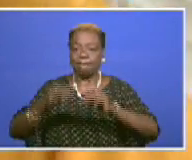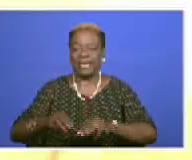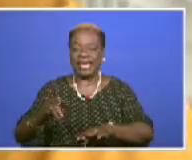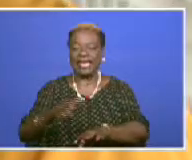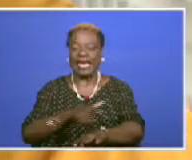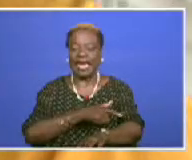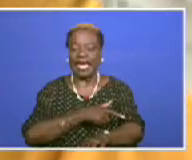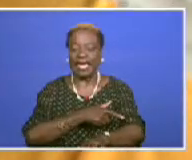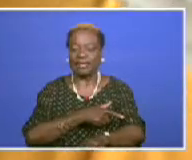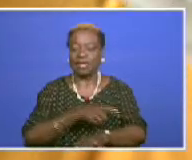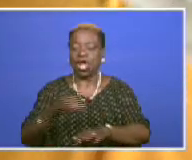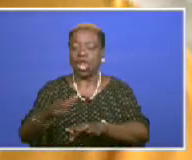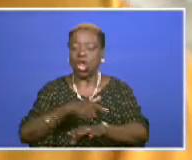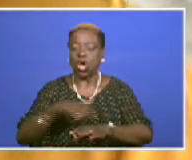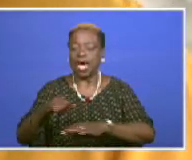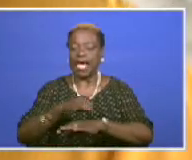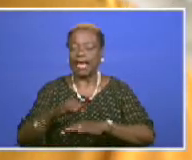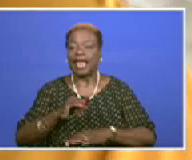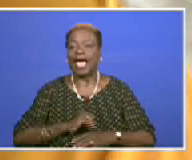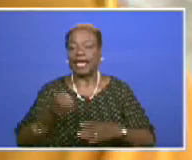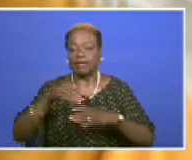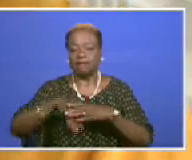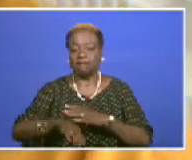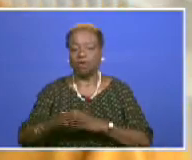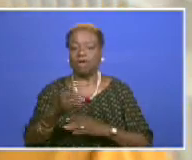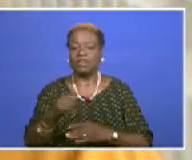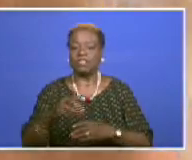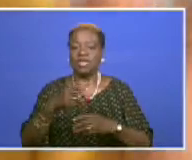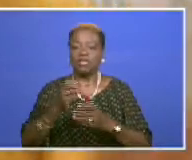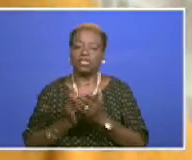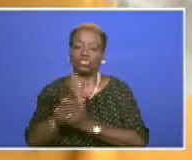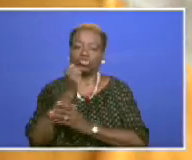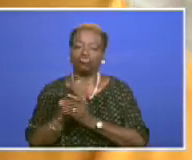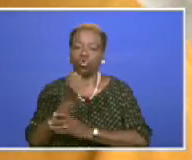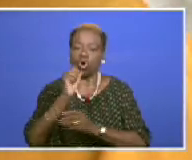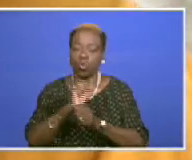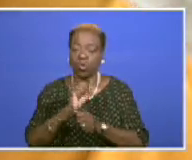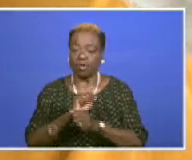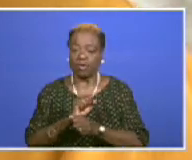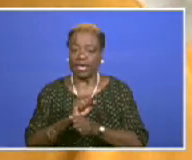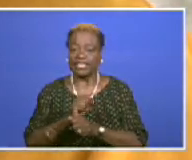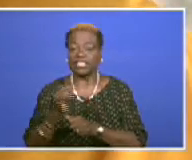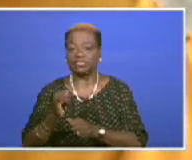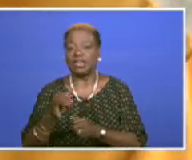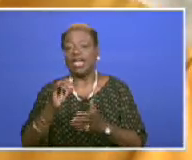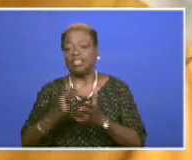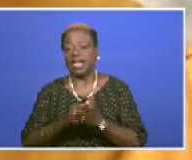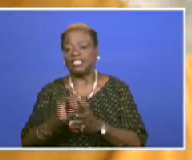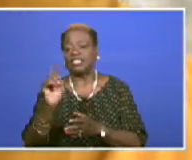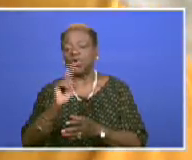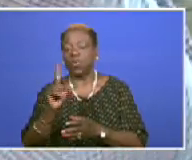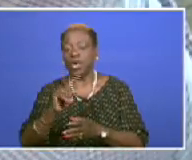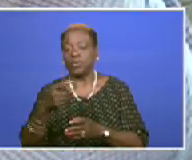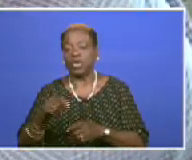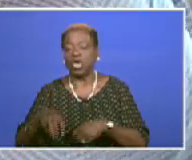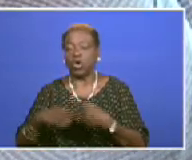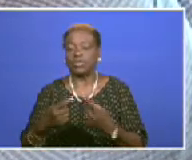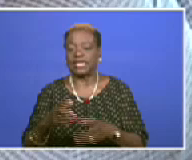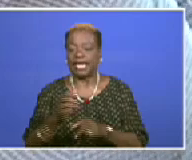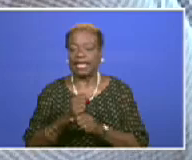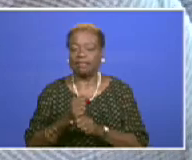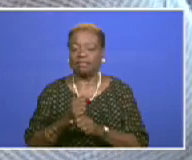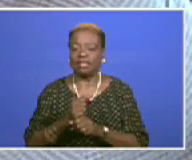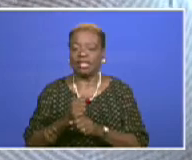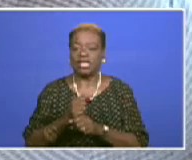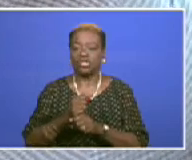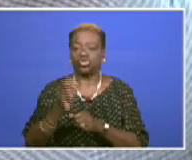Newton Ski. I am involved in the straw wig industry, and it's an area where we go and get the soft top for planning. Member of